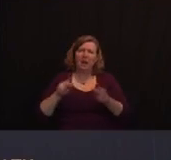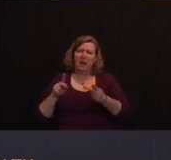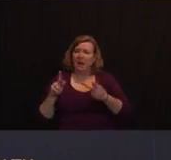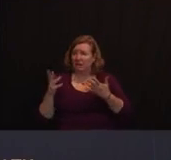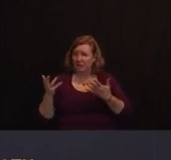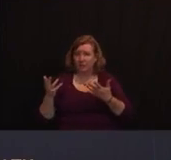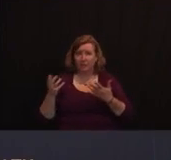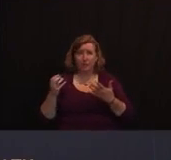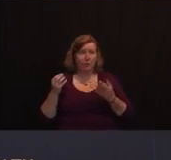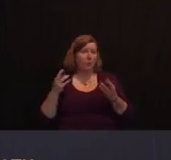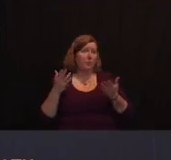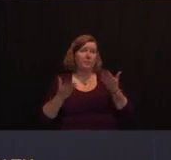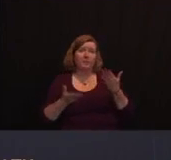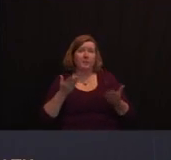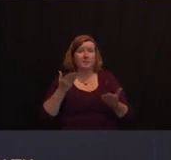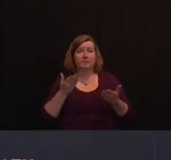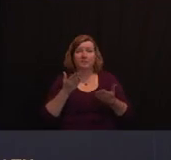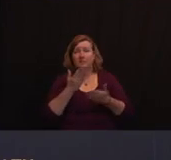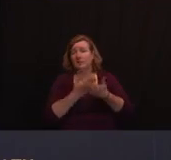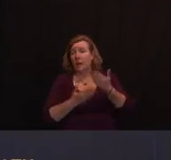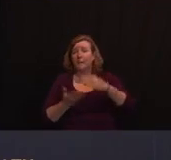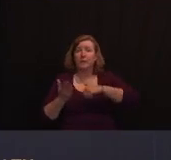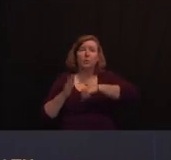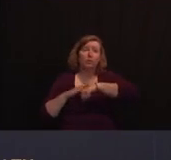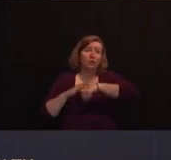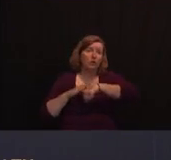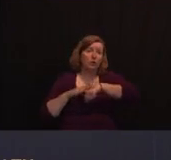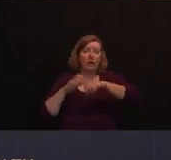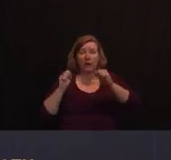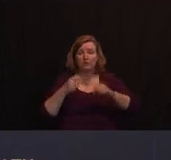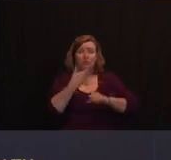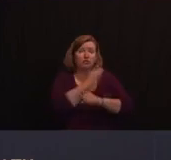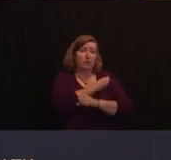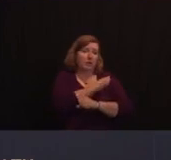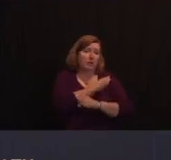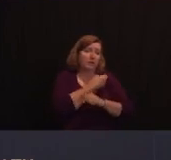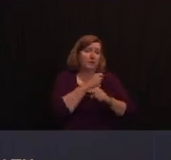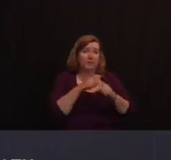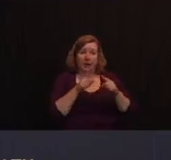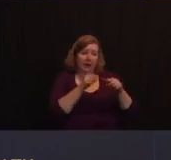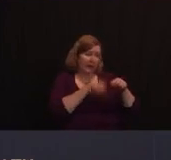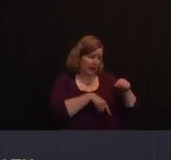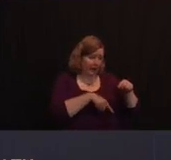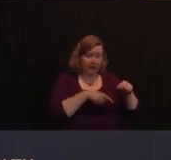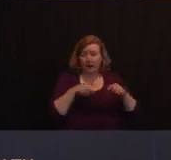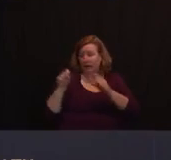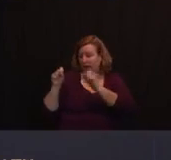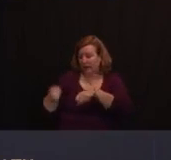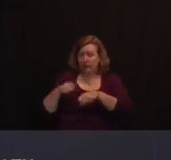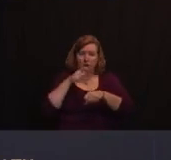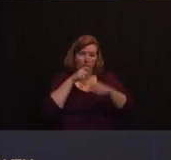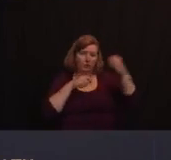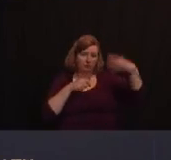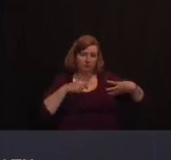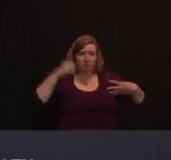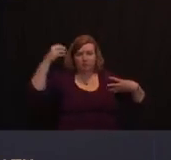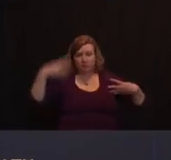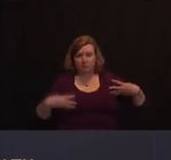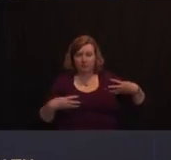the boards with some caveats in terms of who should be taking it. AstraZeneca is exactly that in Europe right